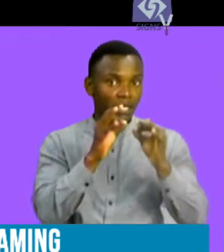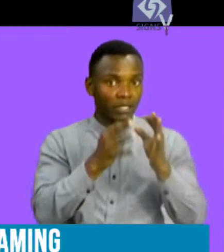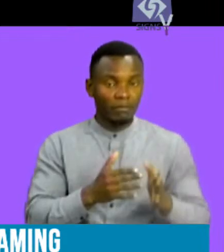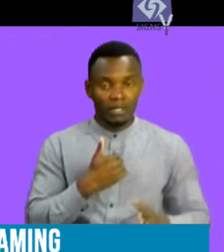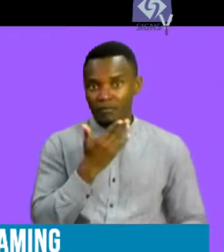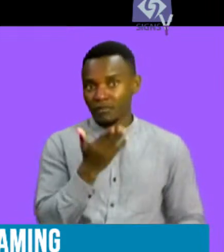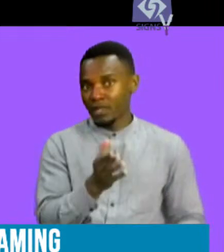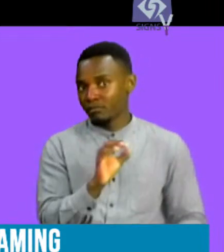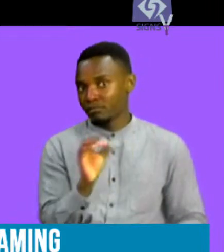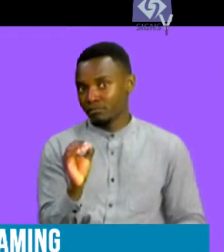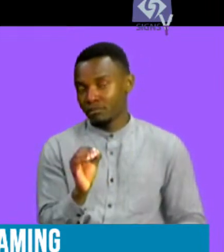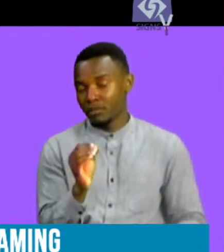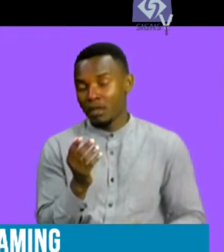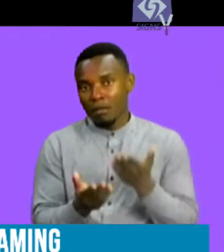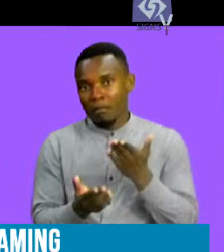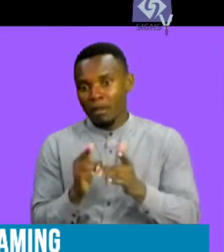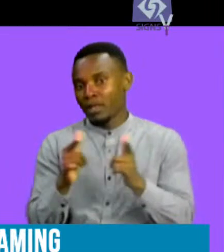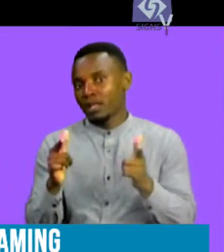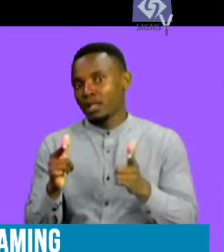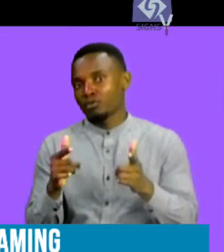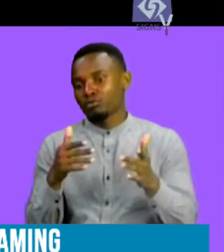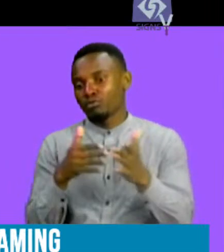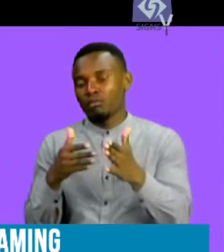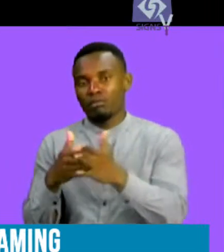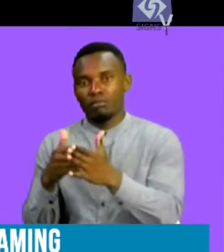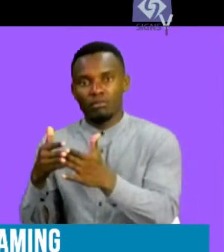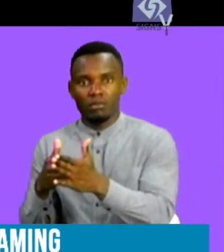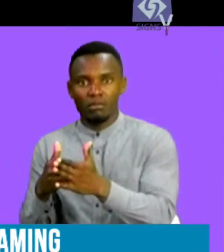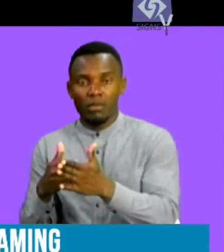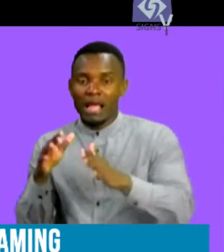maybe that handling.